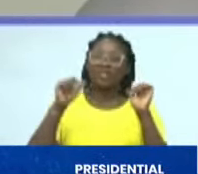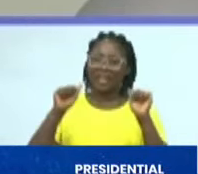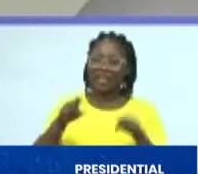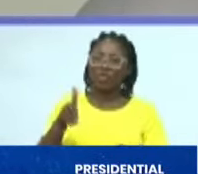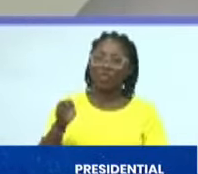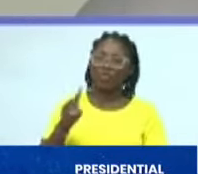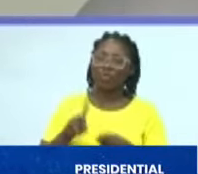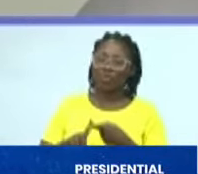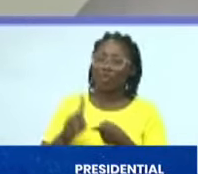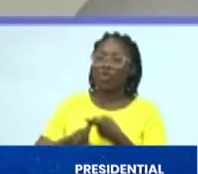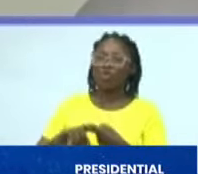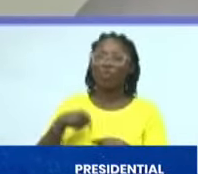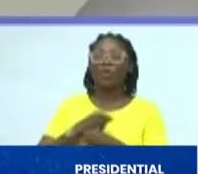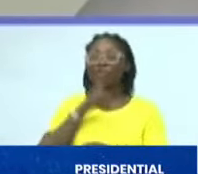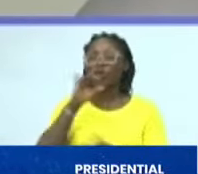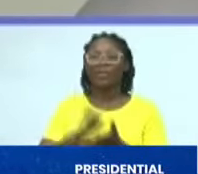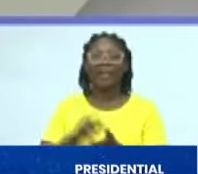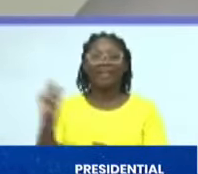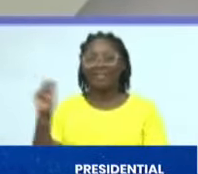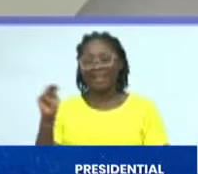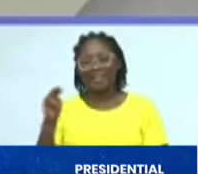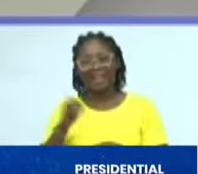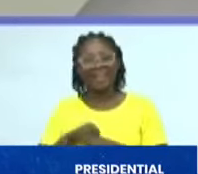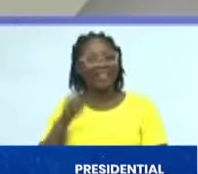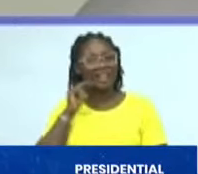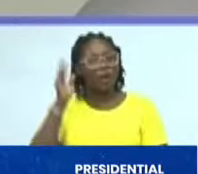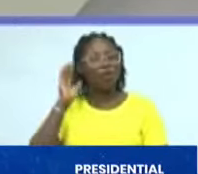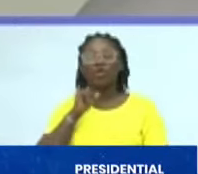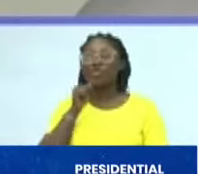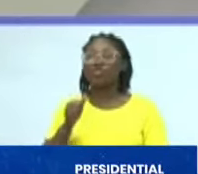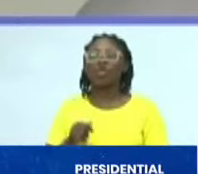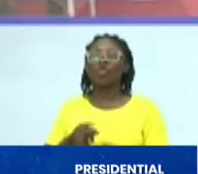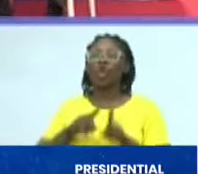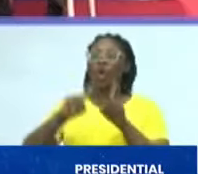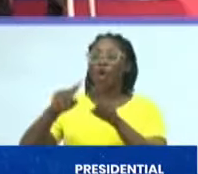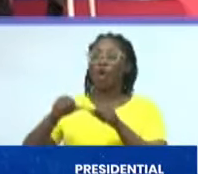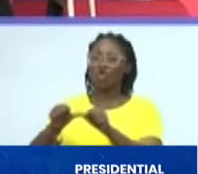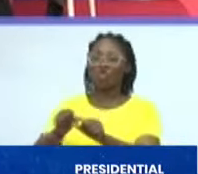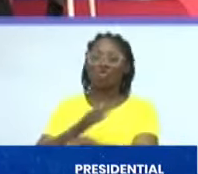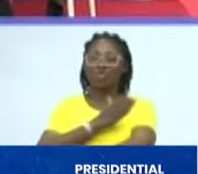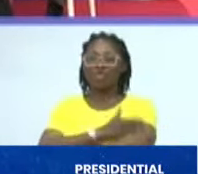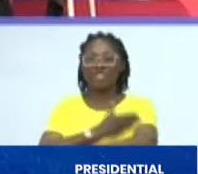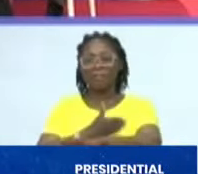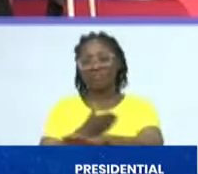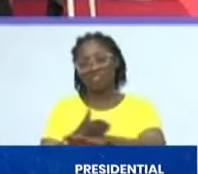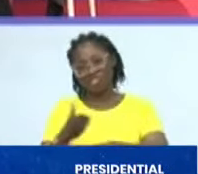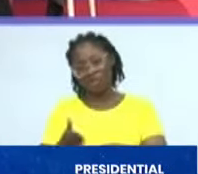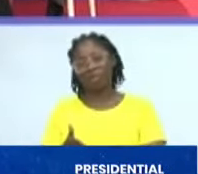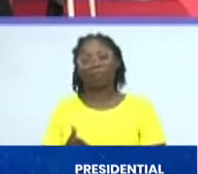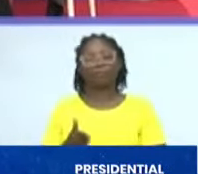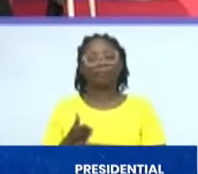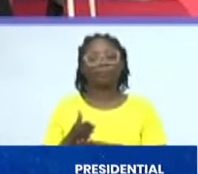that the naira in Nigerians' pocket will not continue to go worse off? All right.